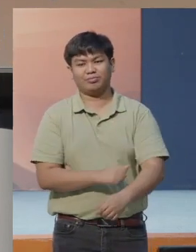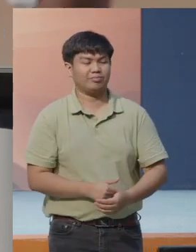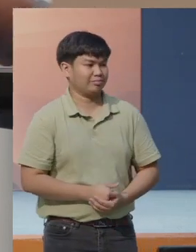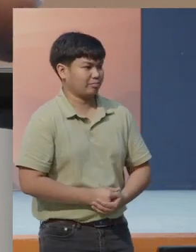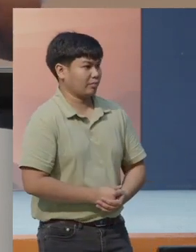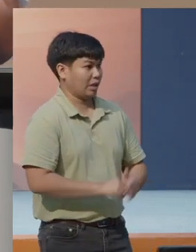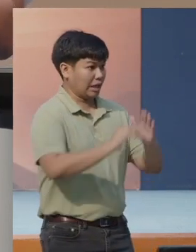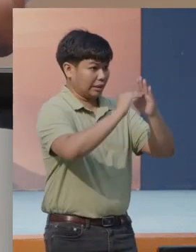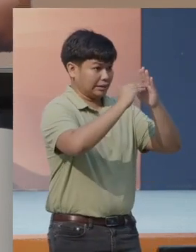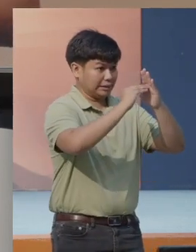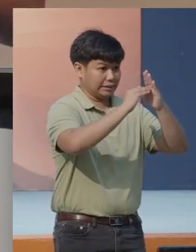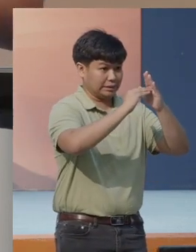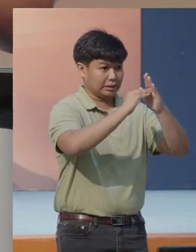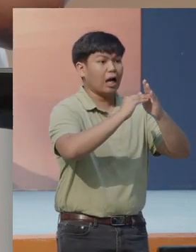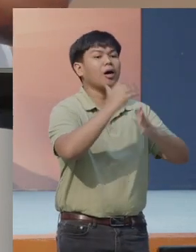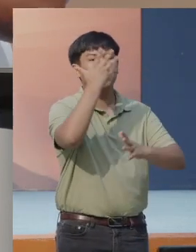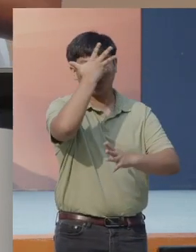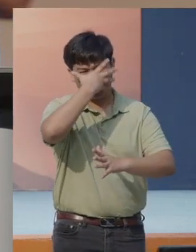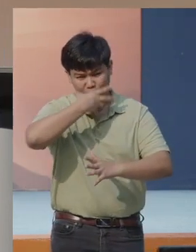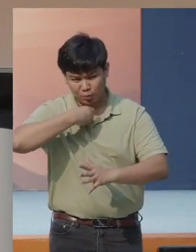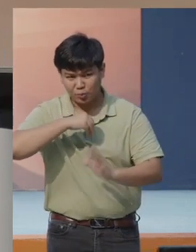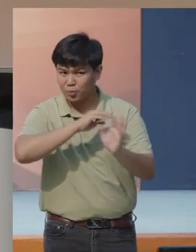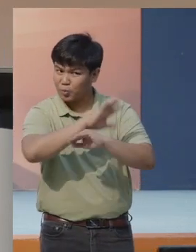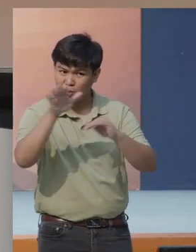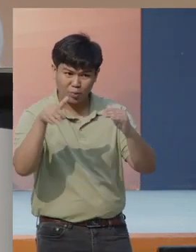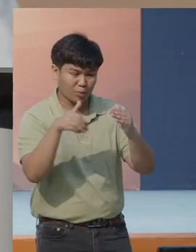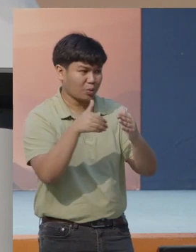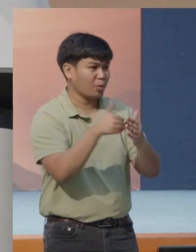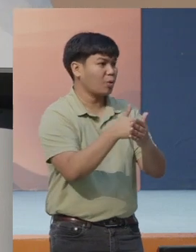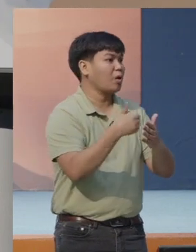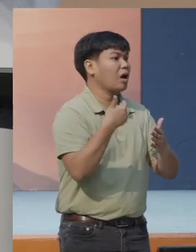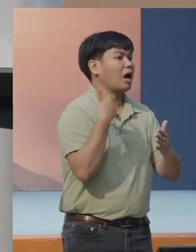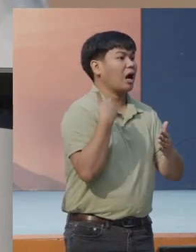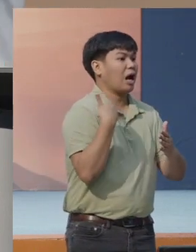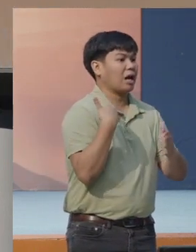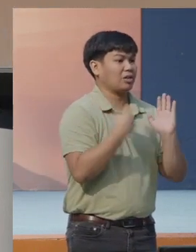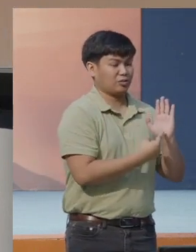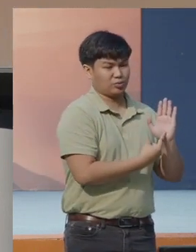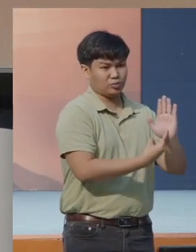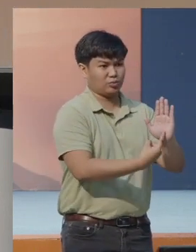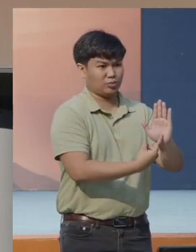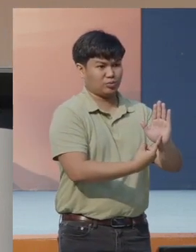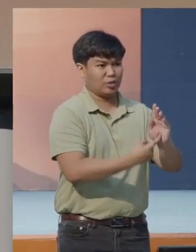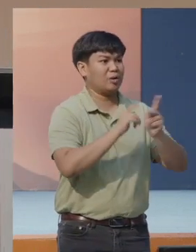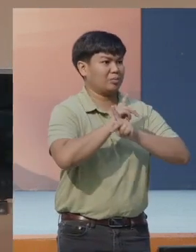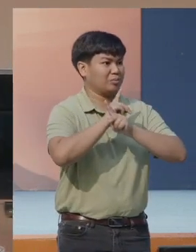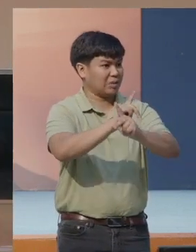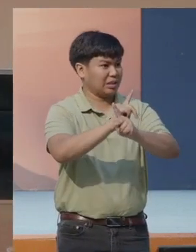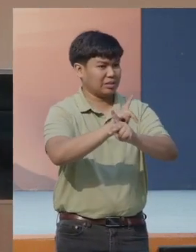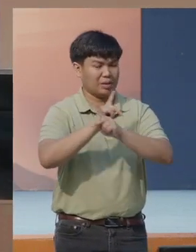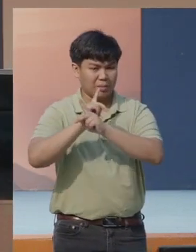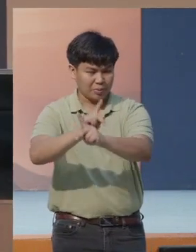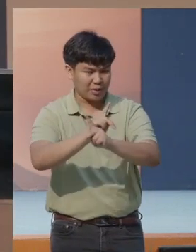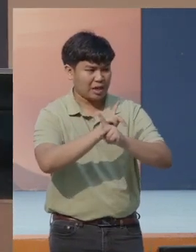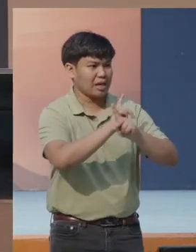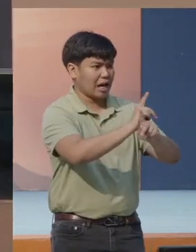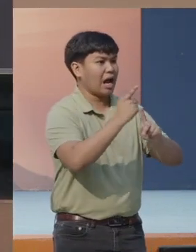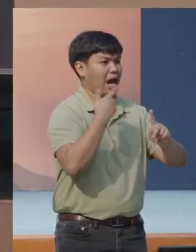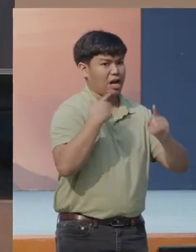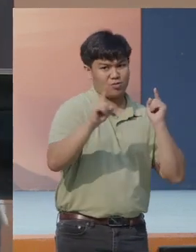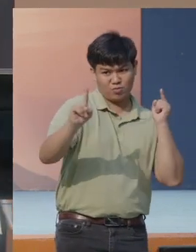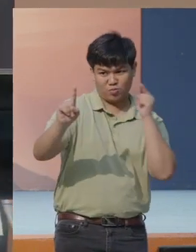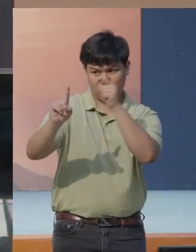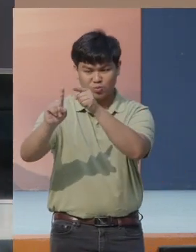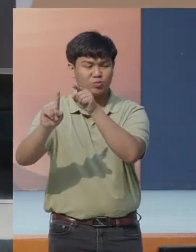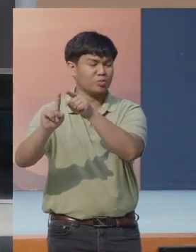condition, and the crossroads were all marked with signposts reading, "Refuge! Refuge! Dito papunta yung